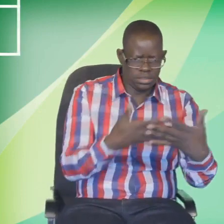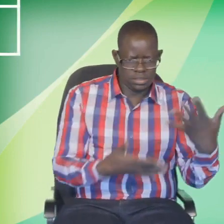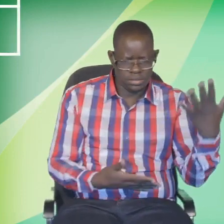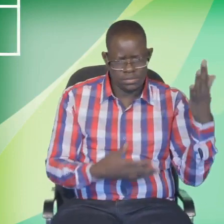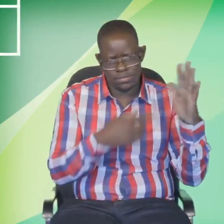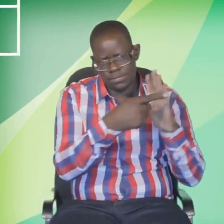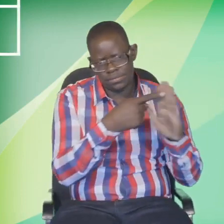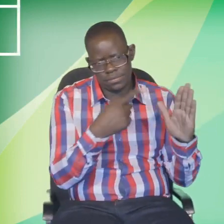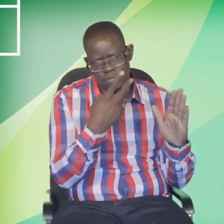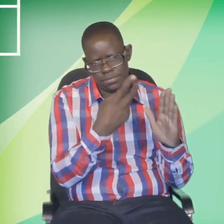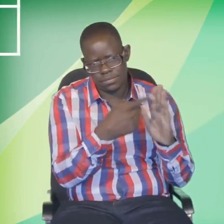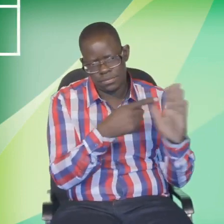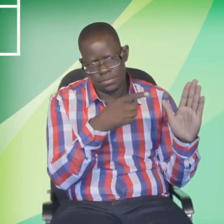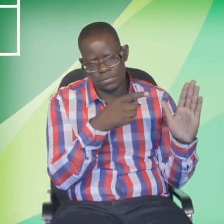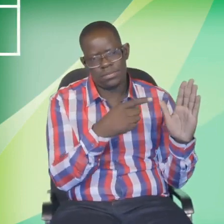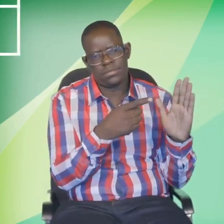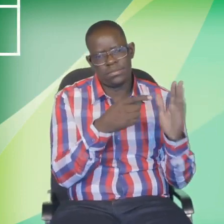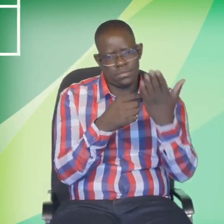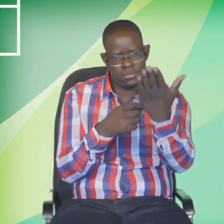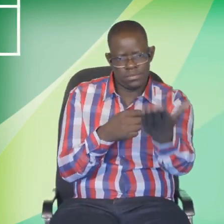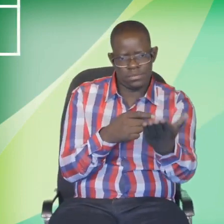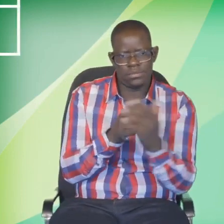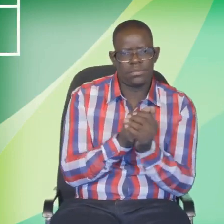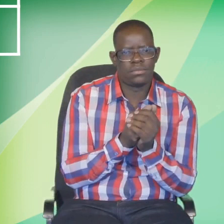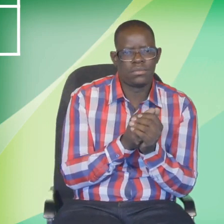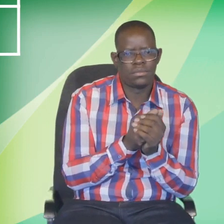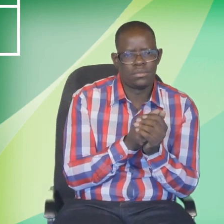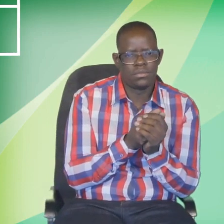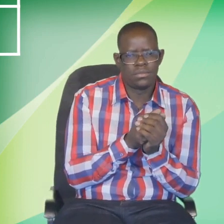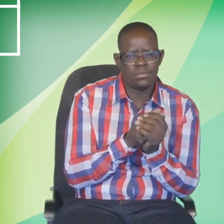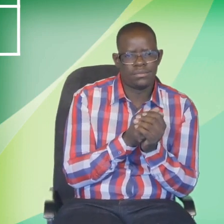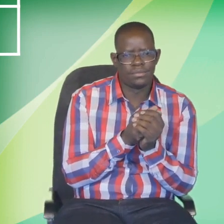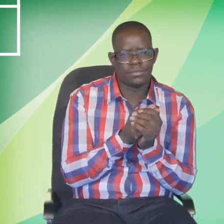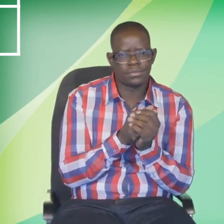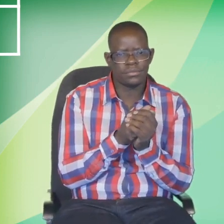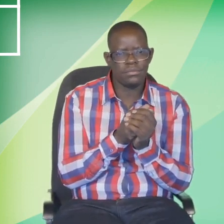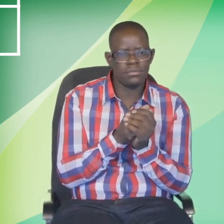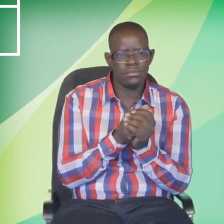here. Item, totals obtained from.